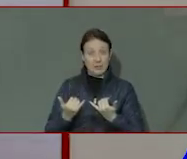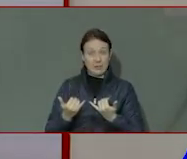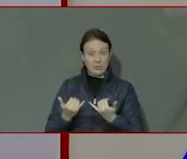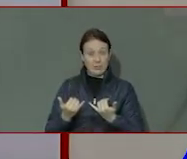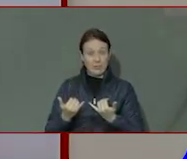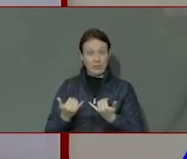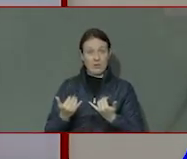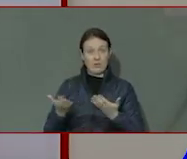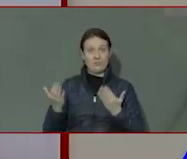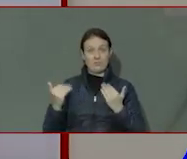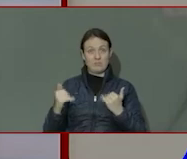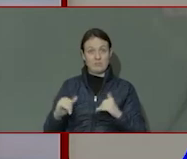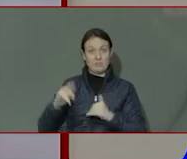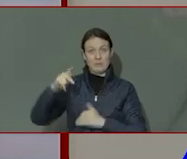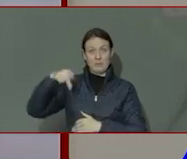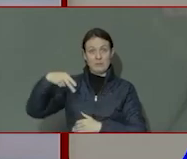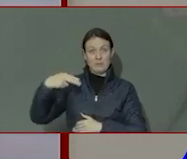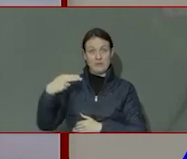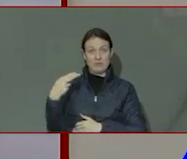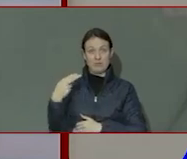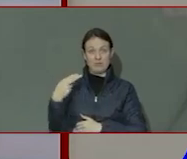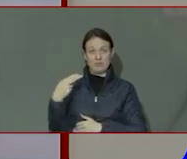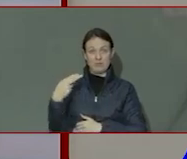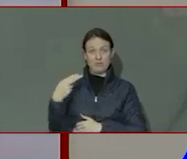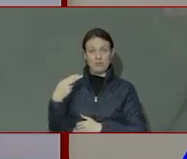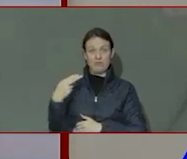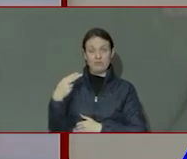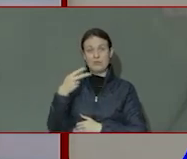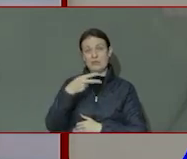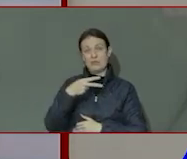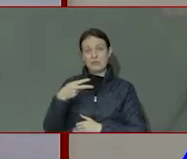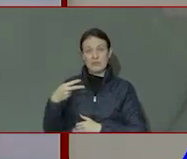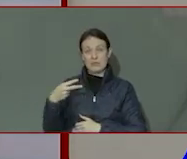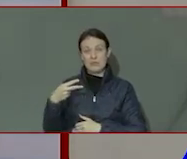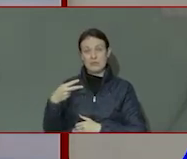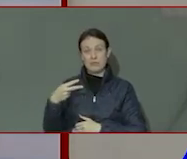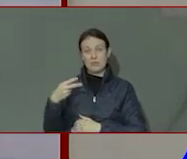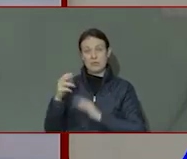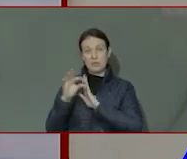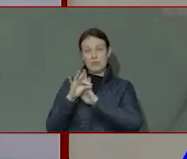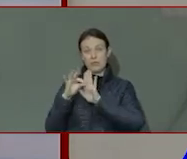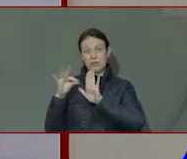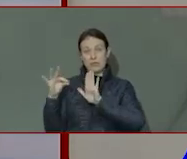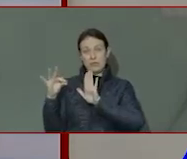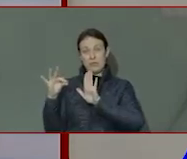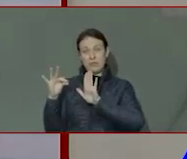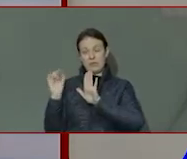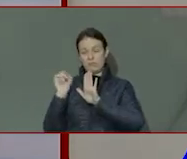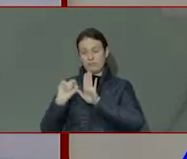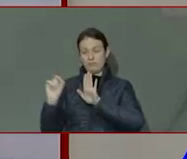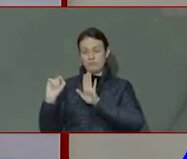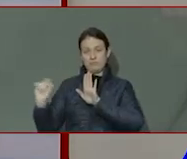can go to pH is equal to, and I'll just write down my formula.